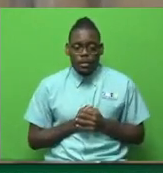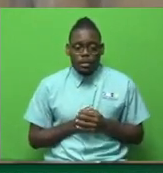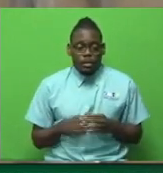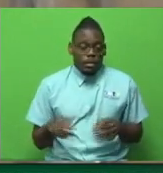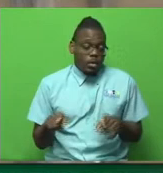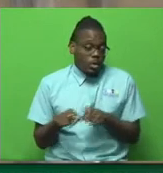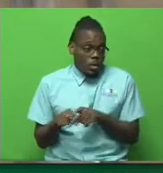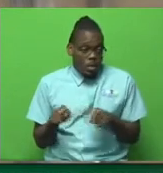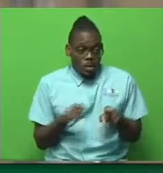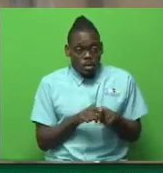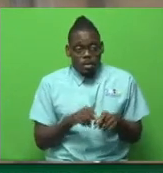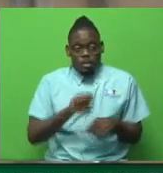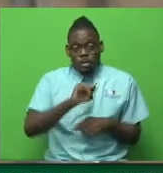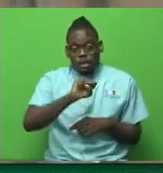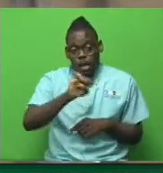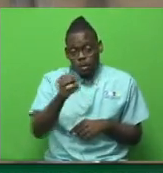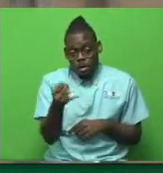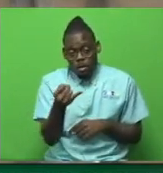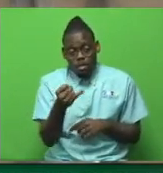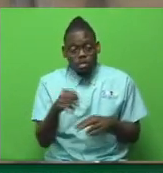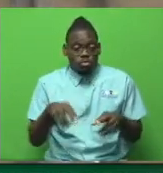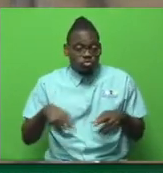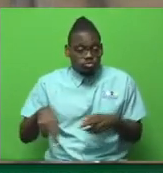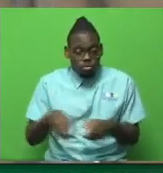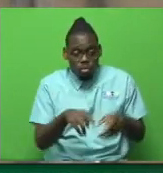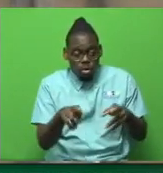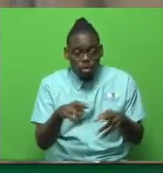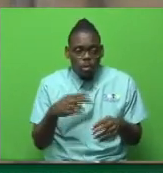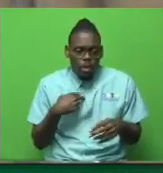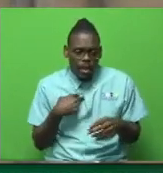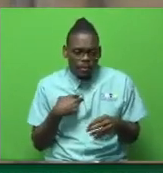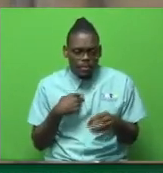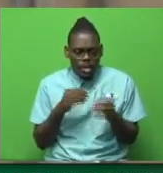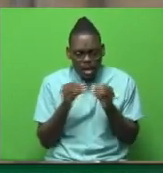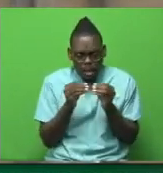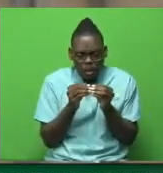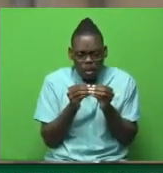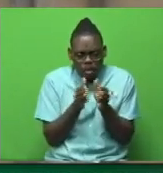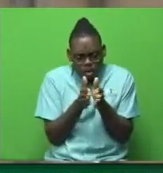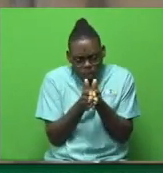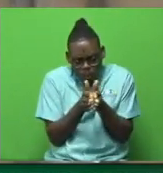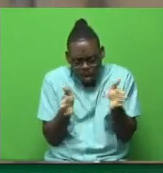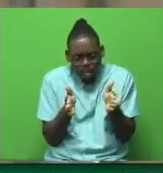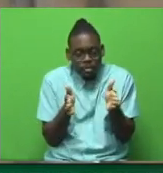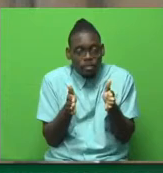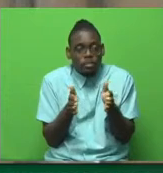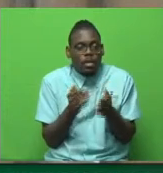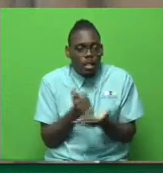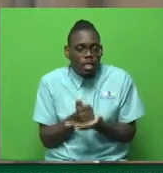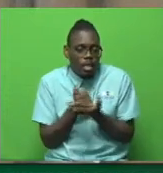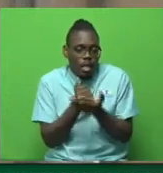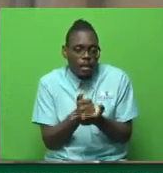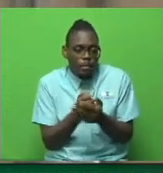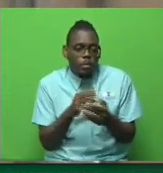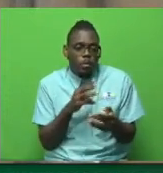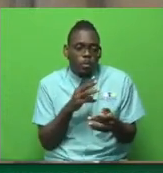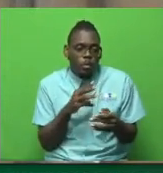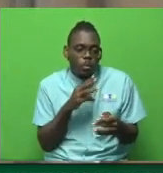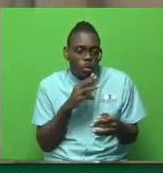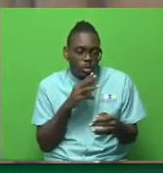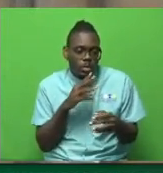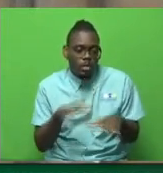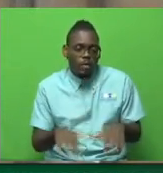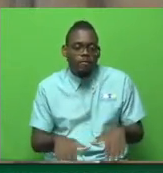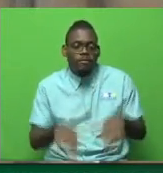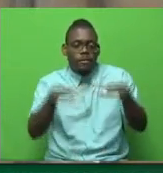River which will help mitigil flooding and where are wrong where's around with Villas and